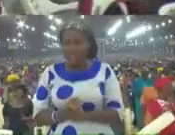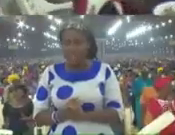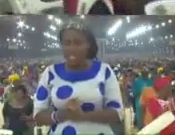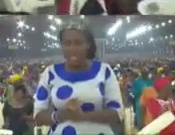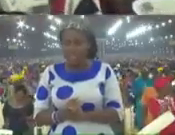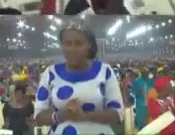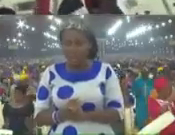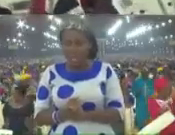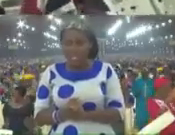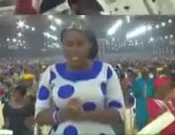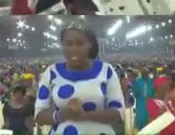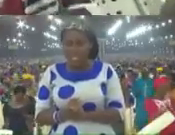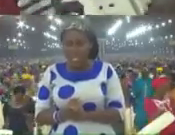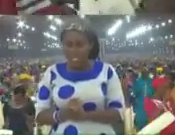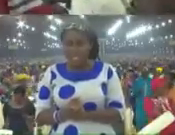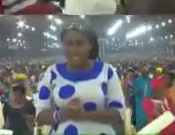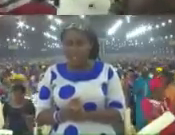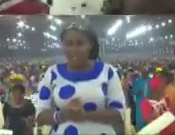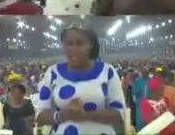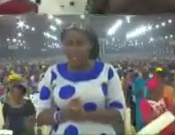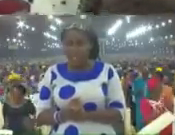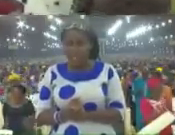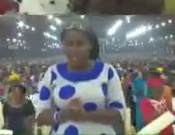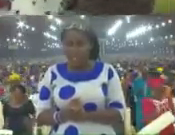Let it start.